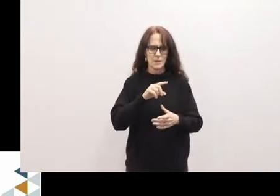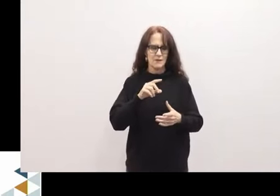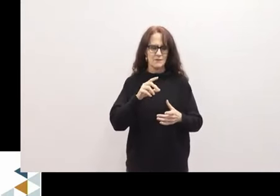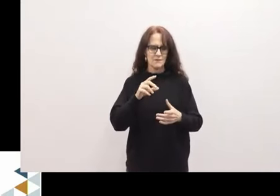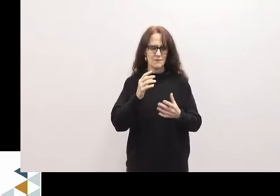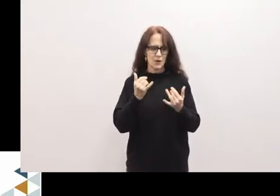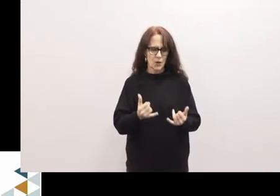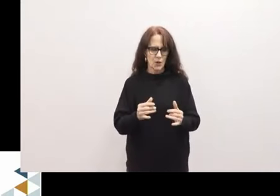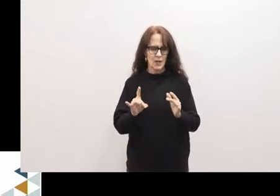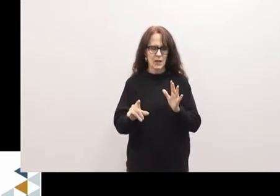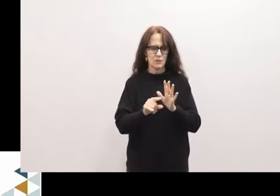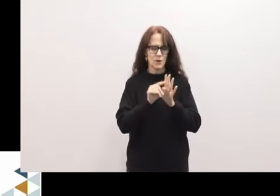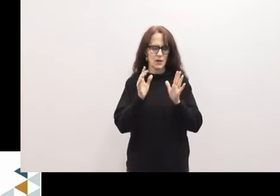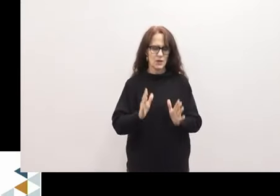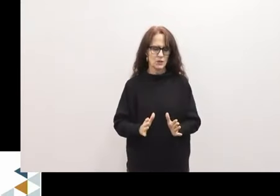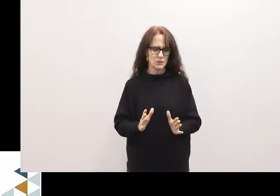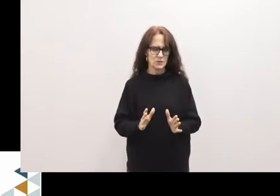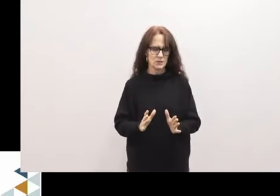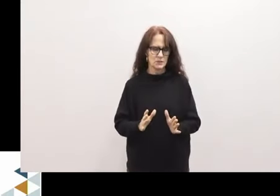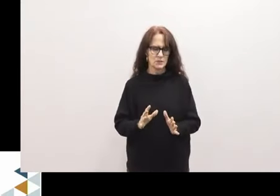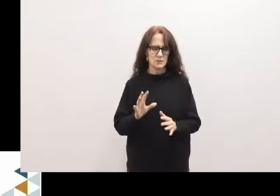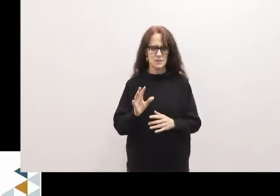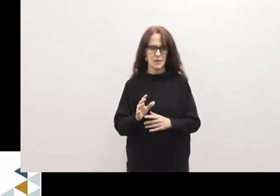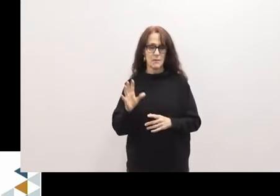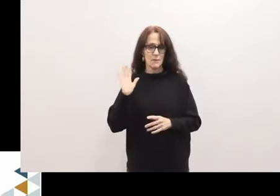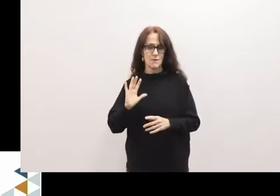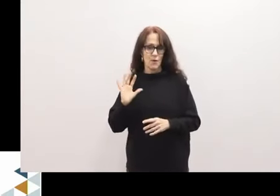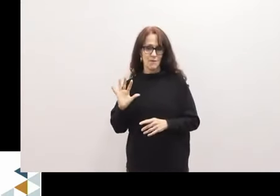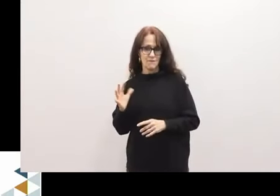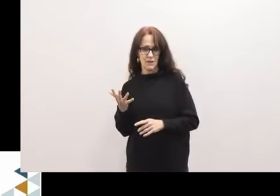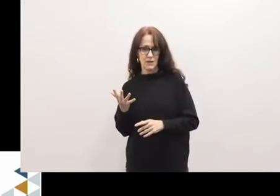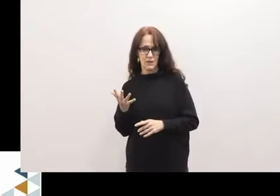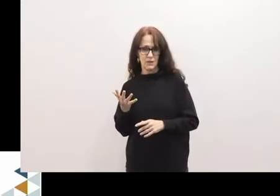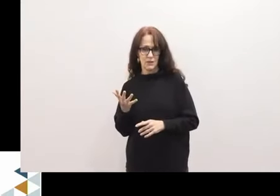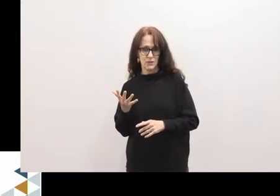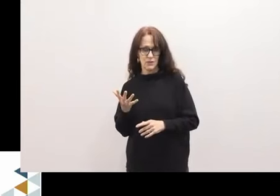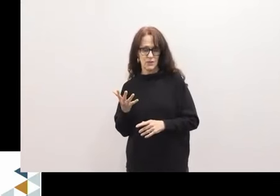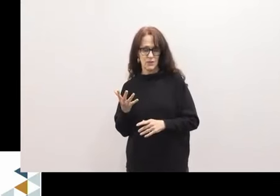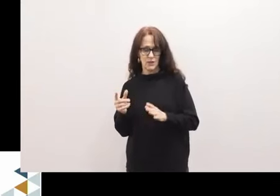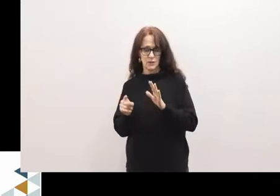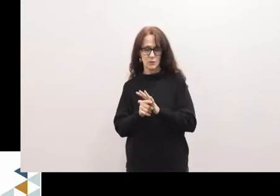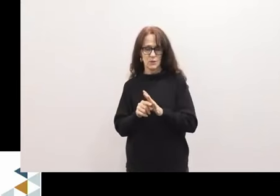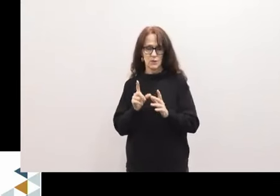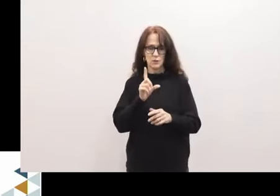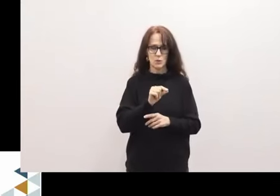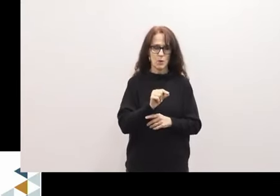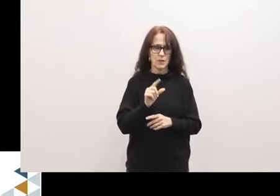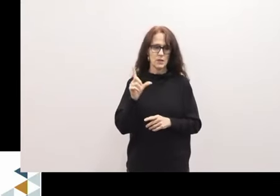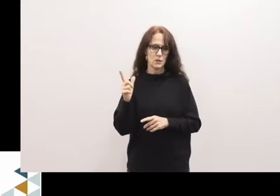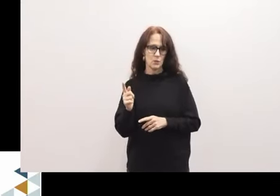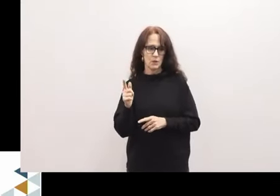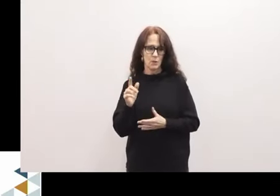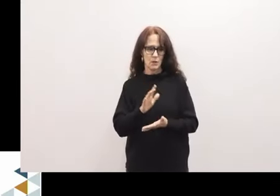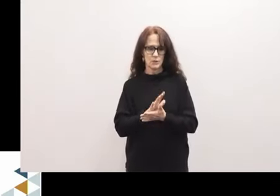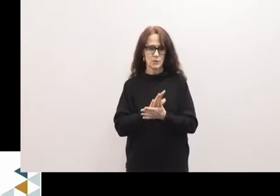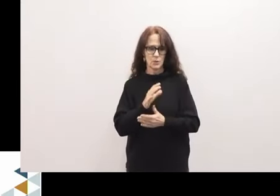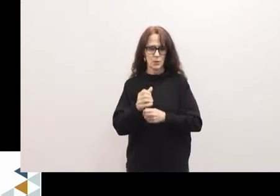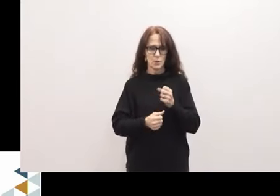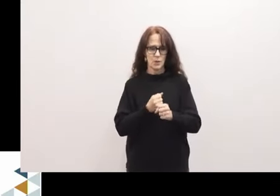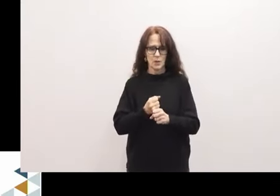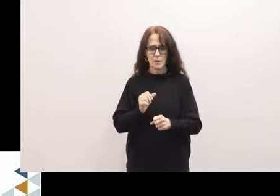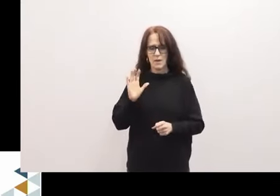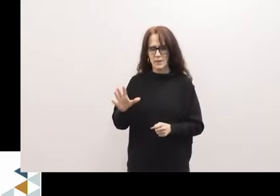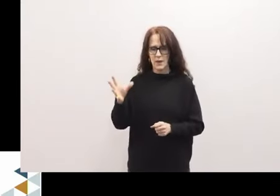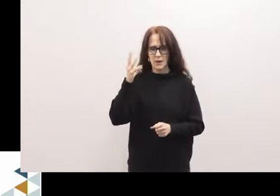eighth graders is that they were actually our fifth graders during the 2021 school year. Their experience was